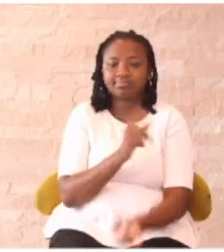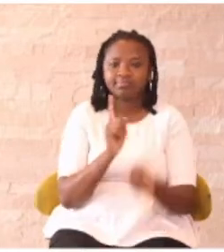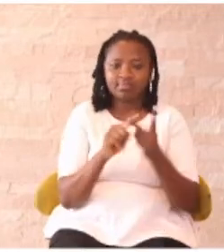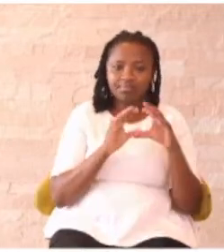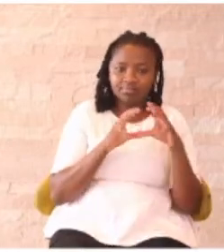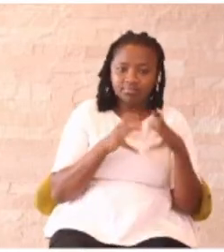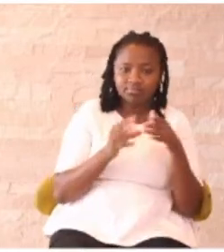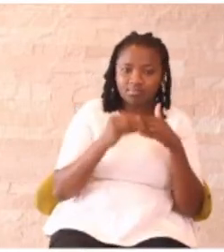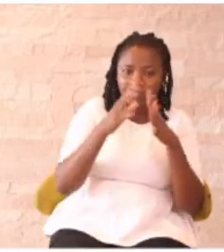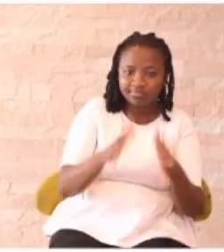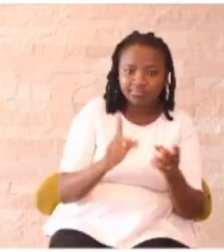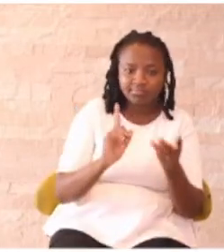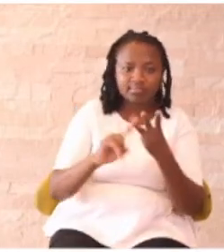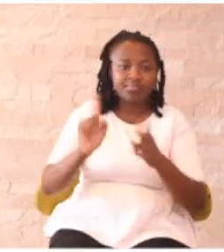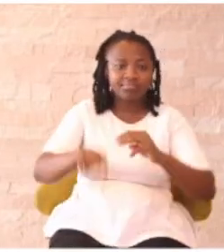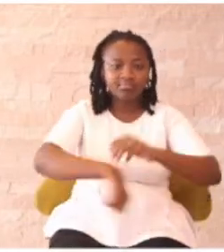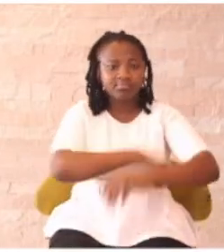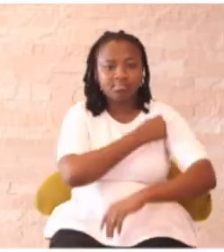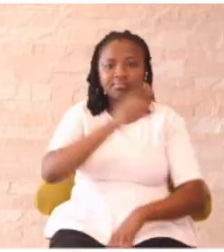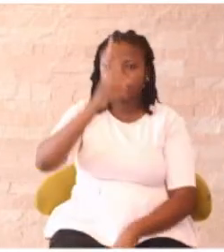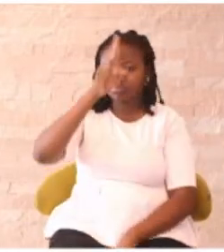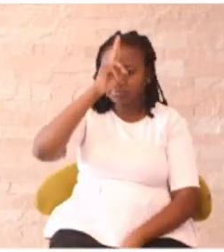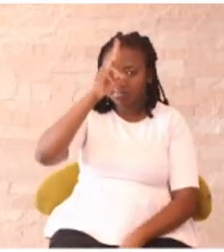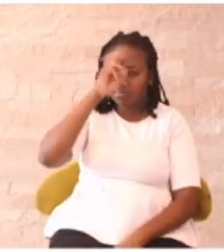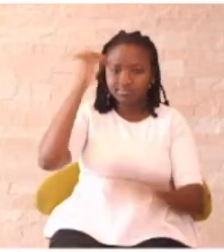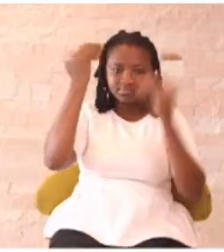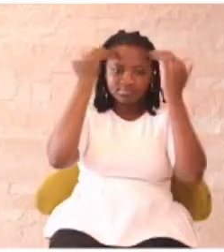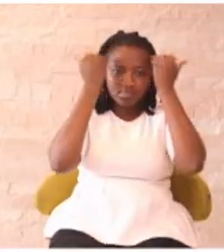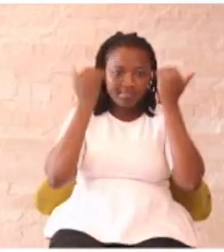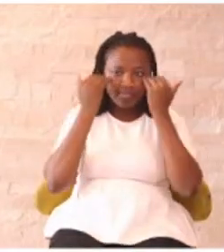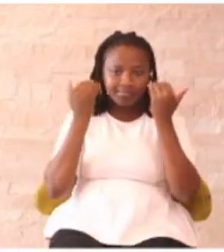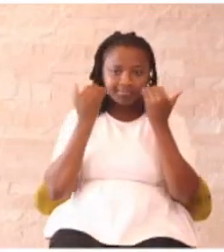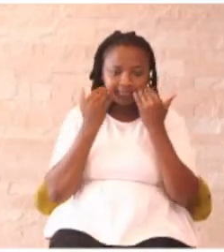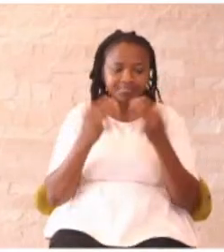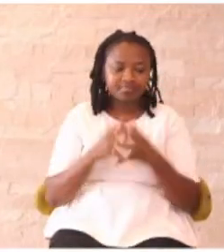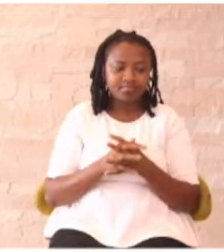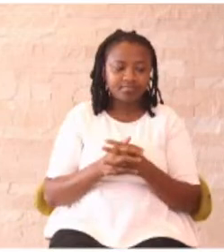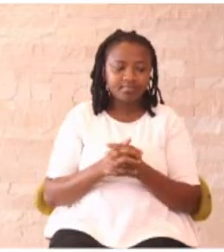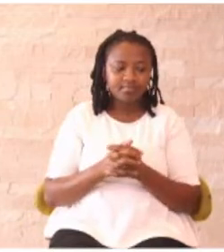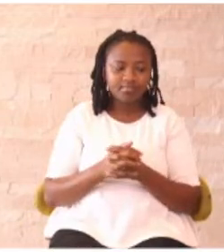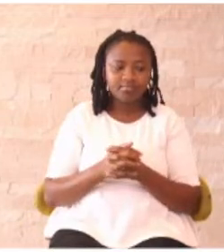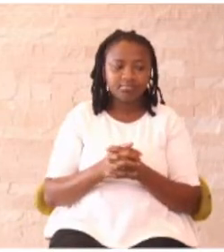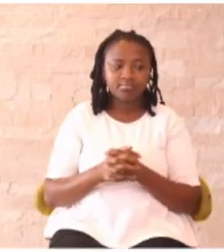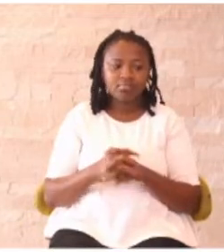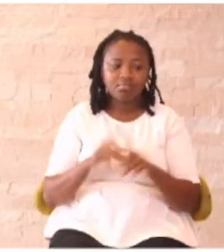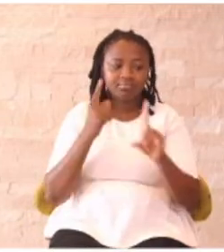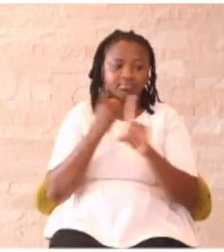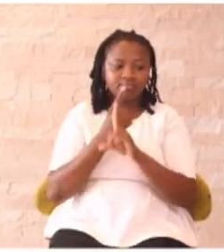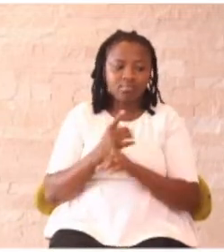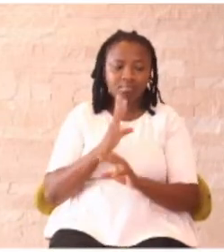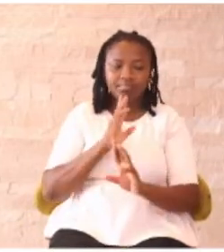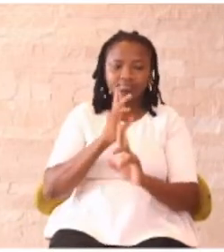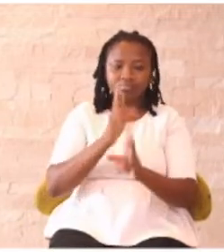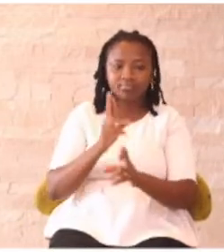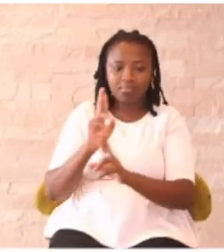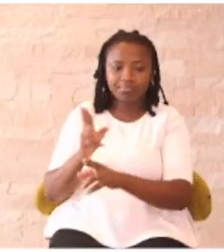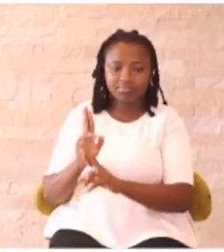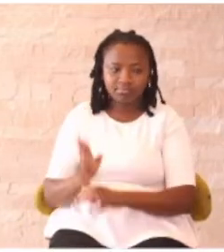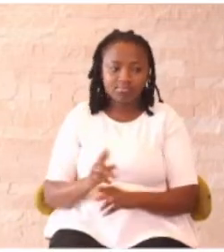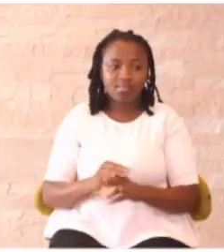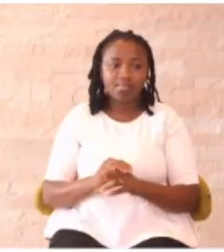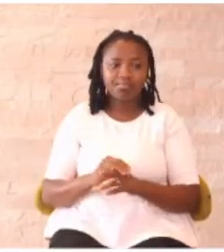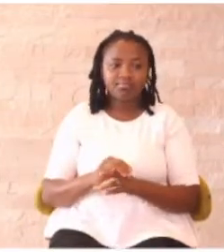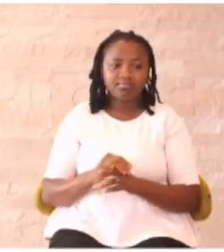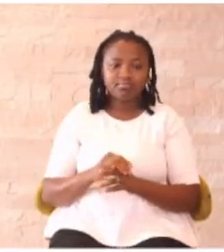community leaders, the chiefs, the police, the judiciary, the different responders who respond to